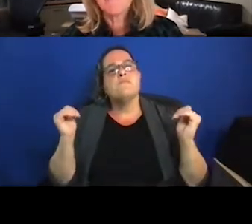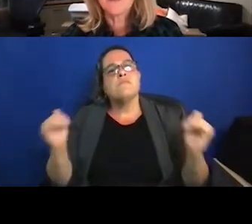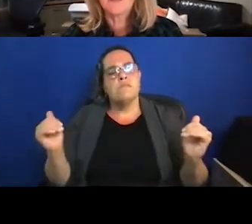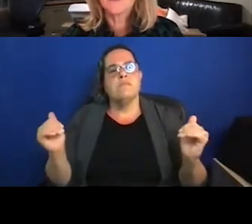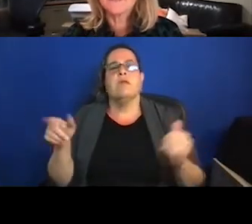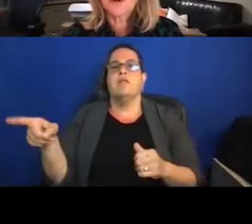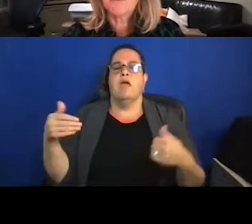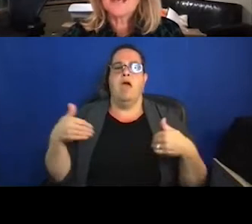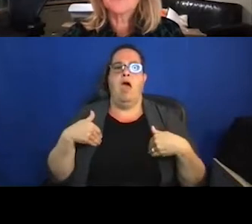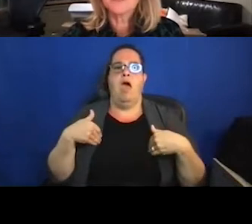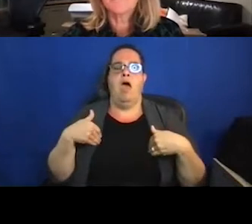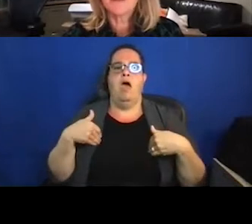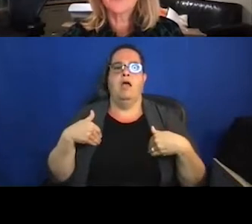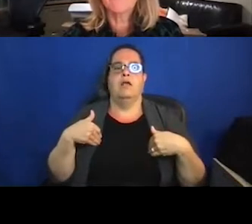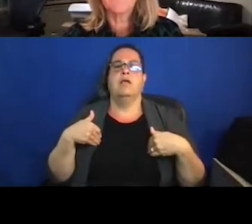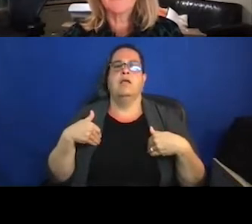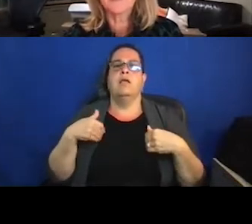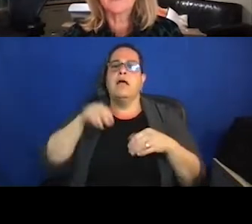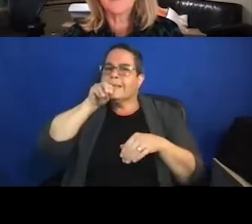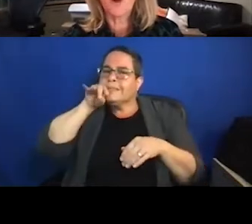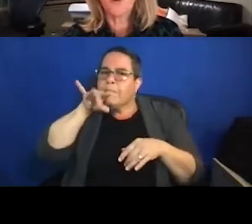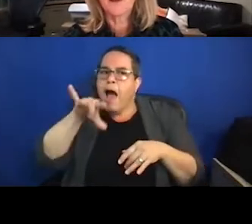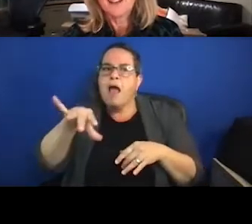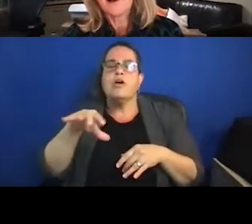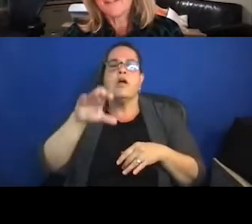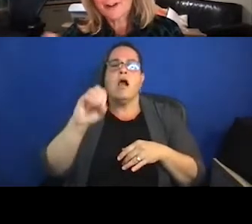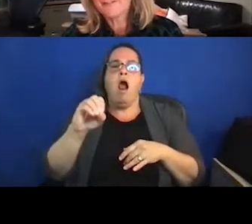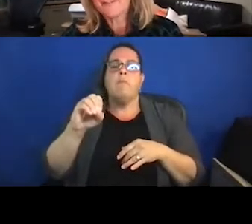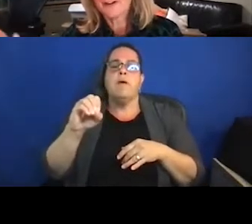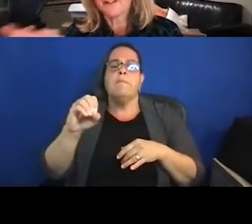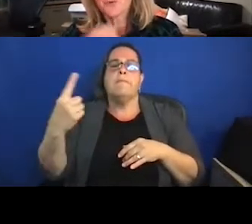living in some sort of group home or shared living environment.